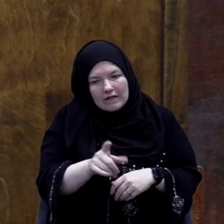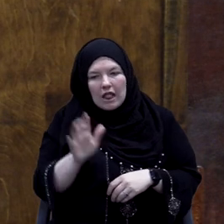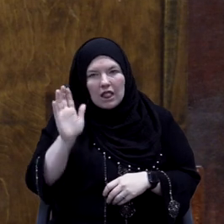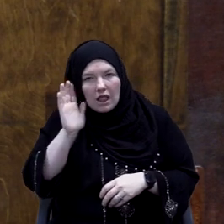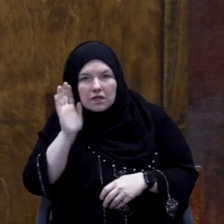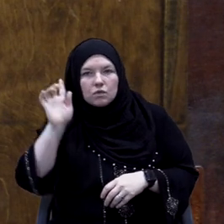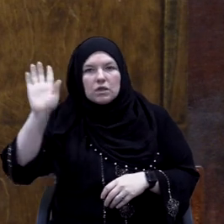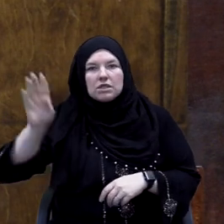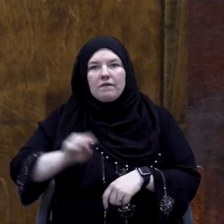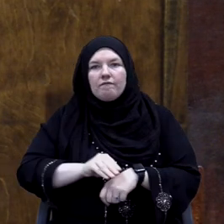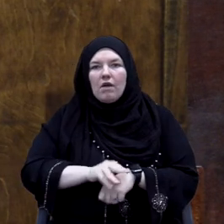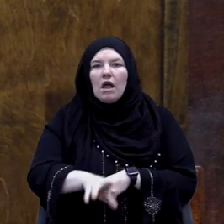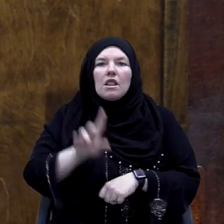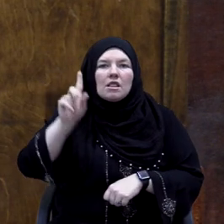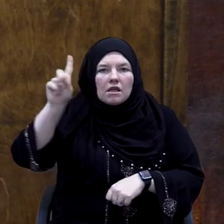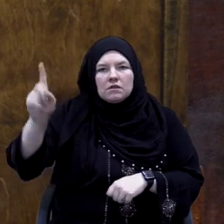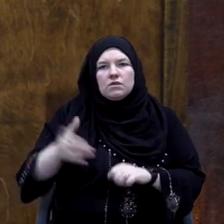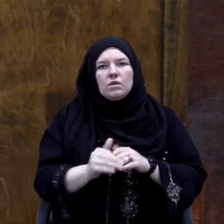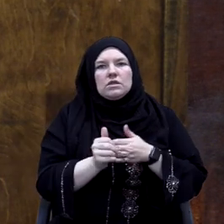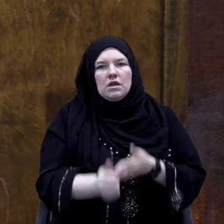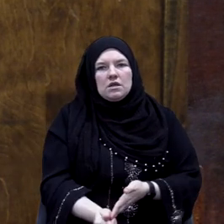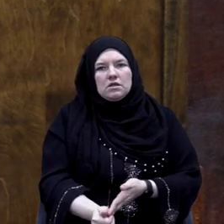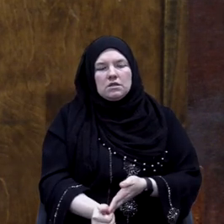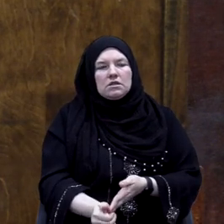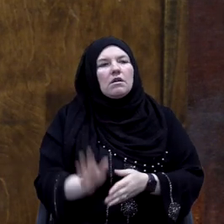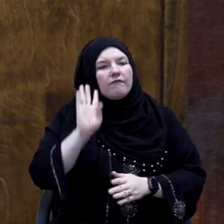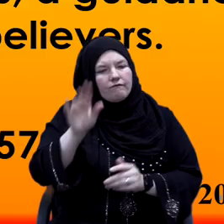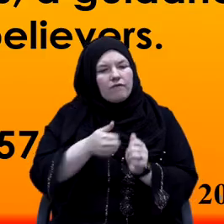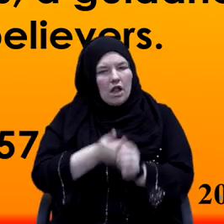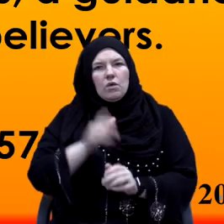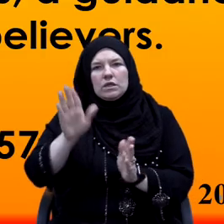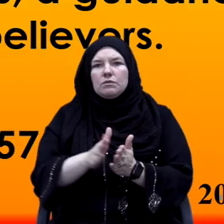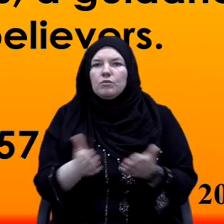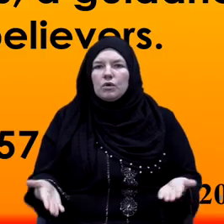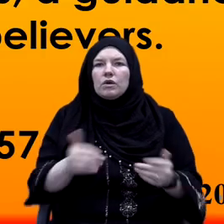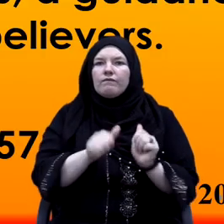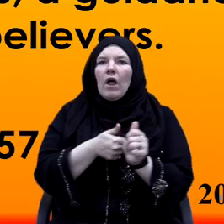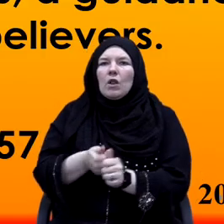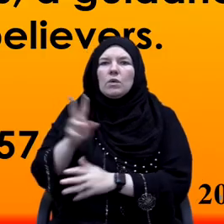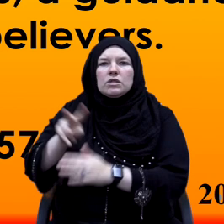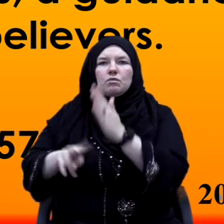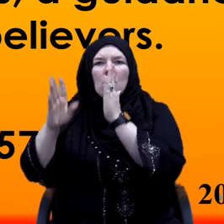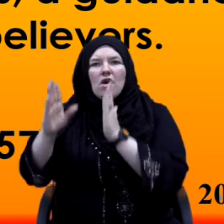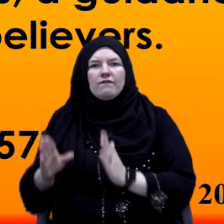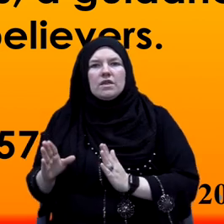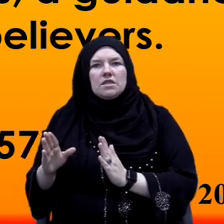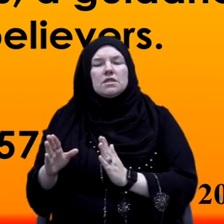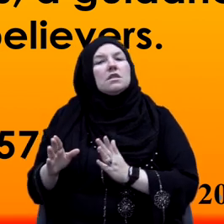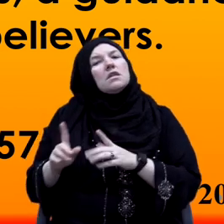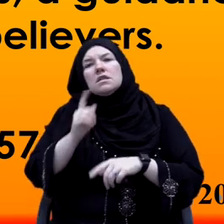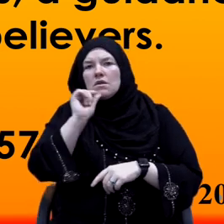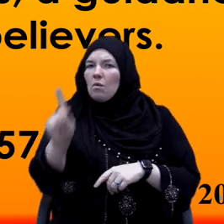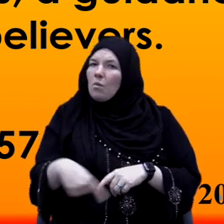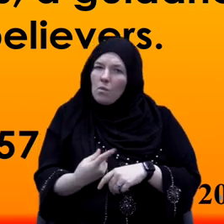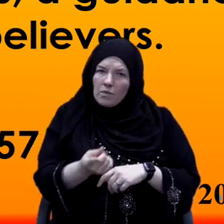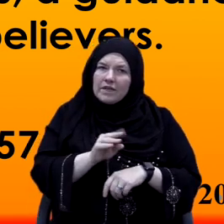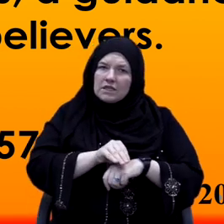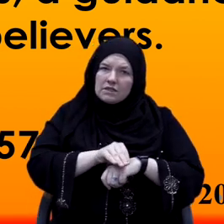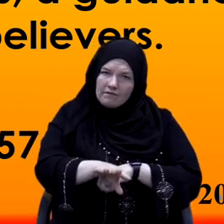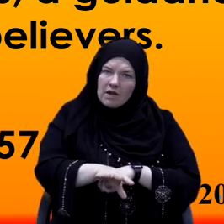Listen to His advice. Listen to His word. Follow His book. Follow His prophet. Not only advice,